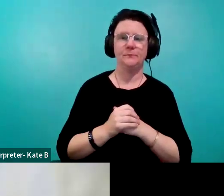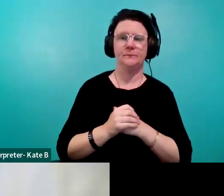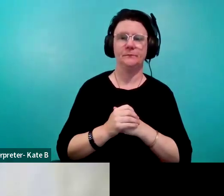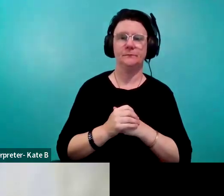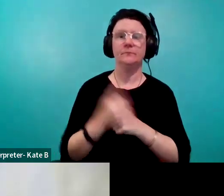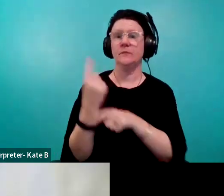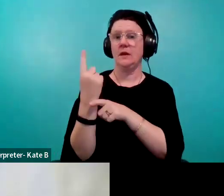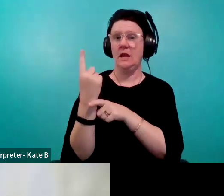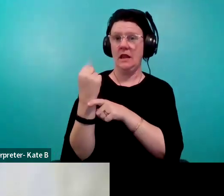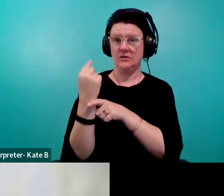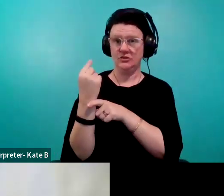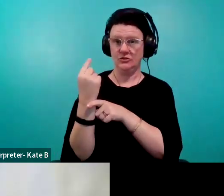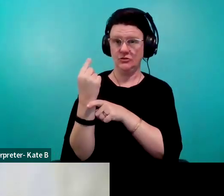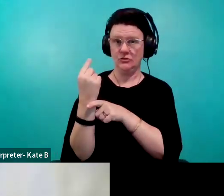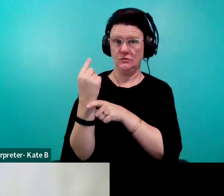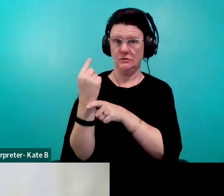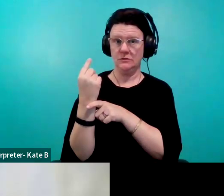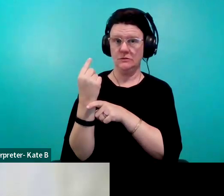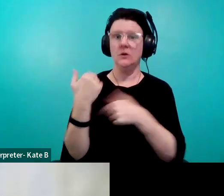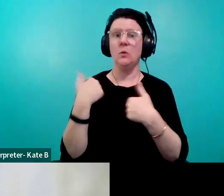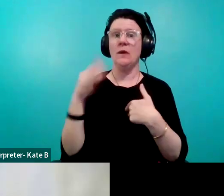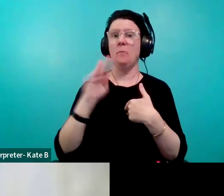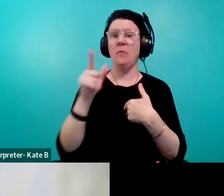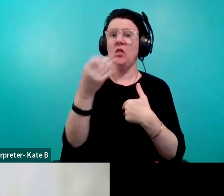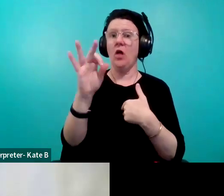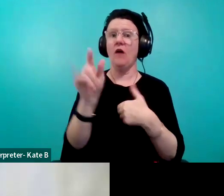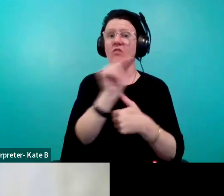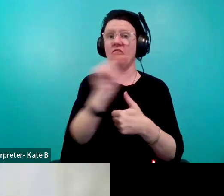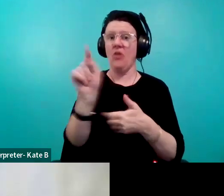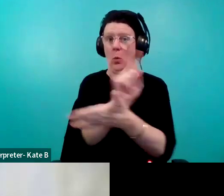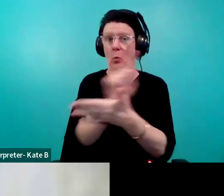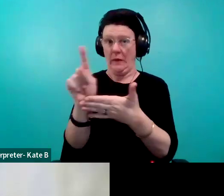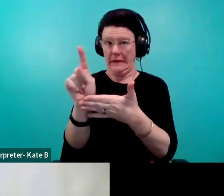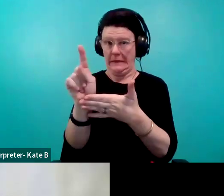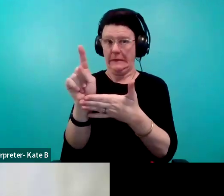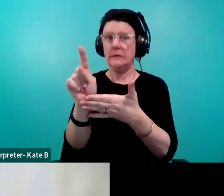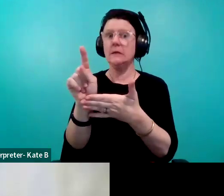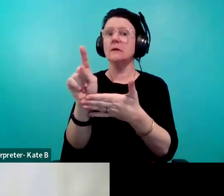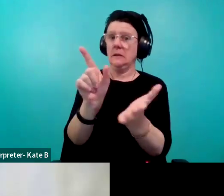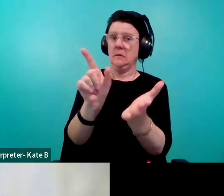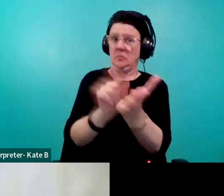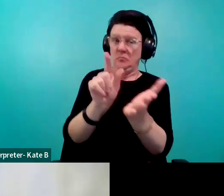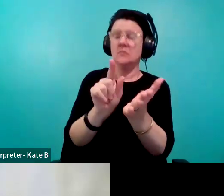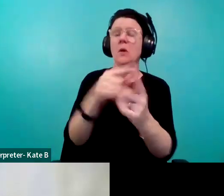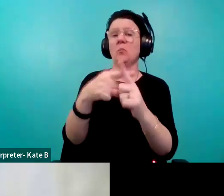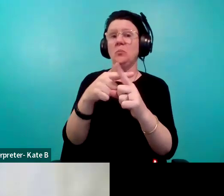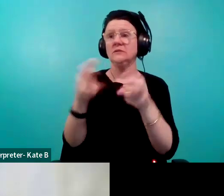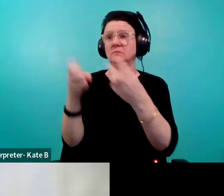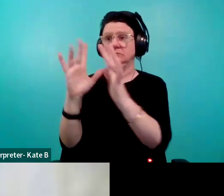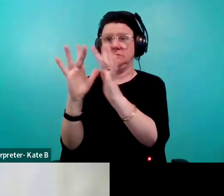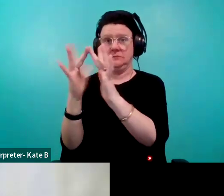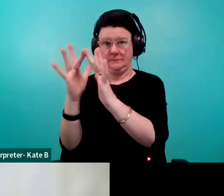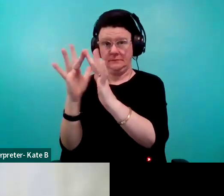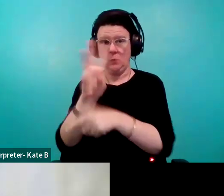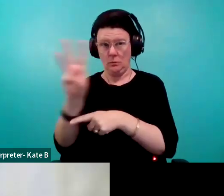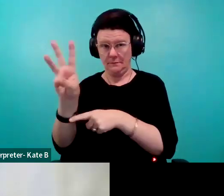Last year, we produced a bill of the week every week that was specifically a bill. This